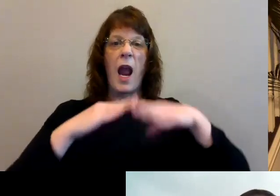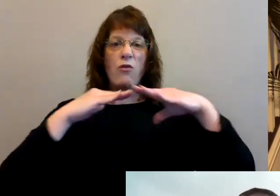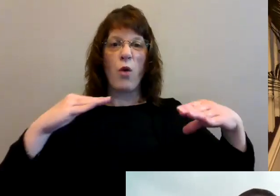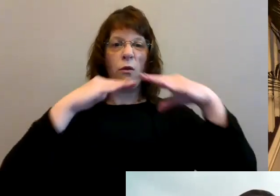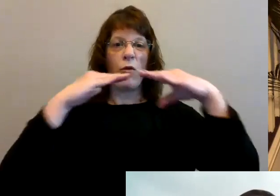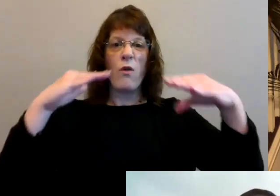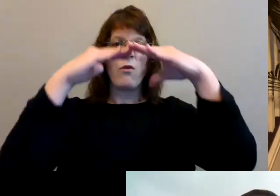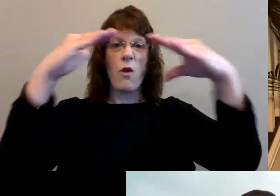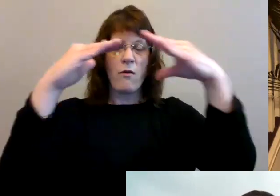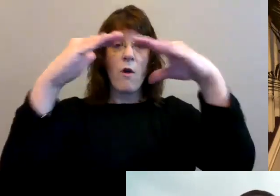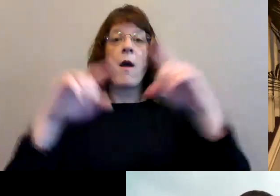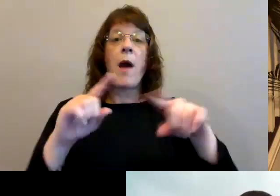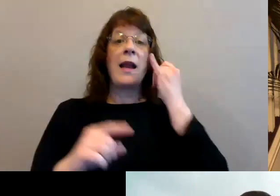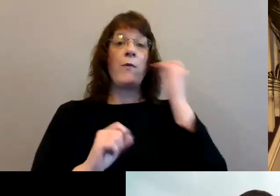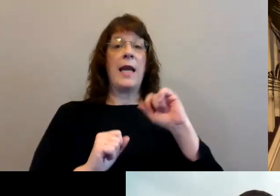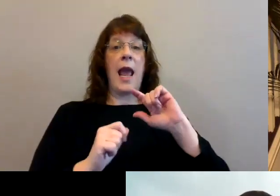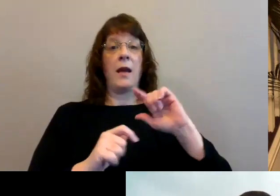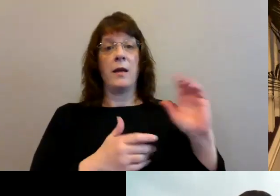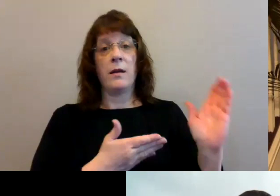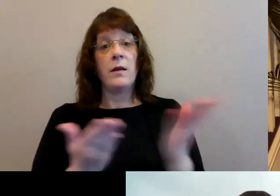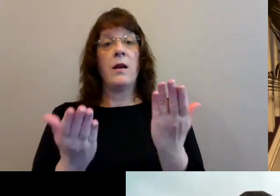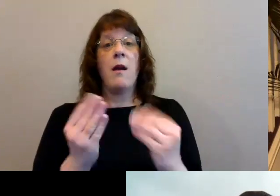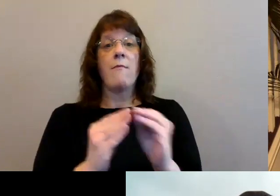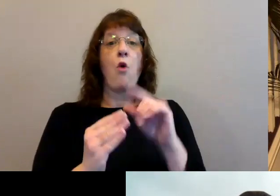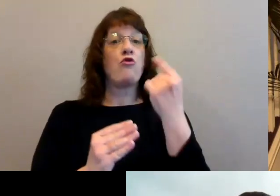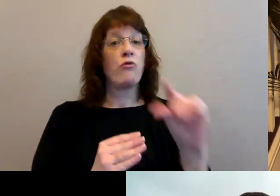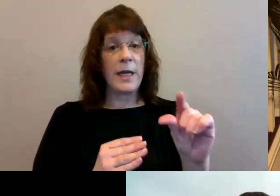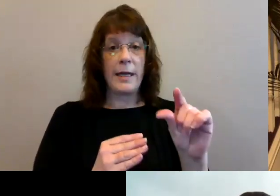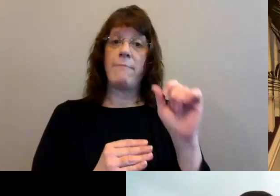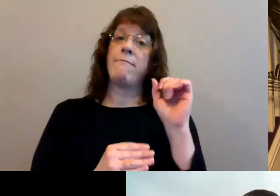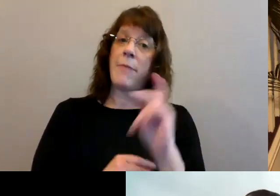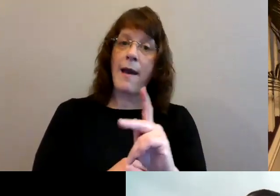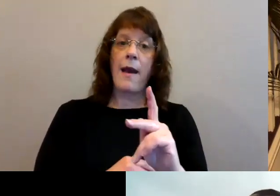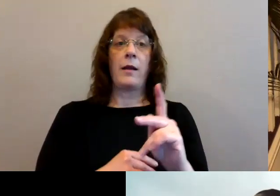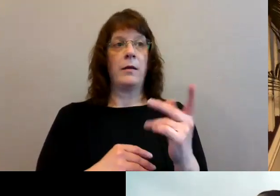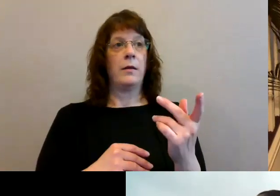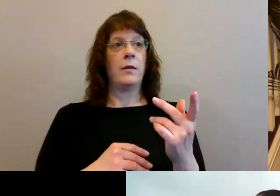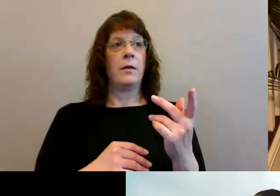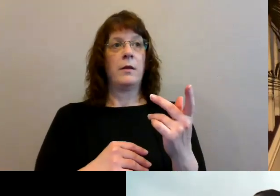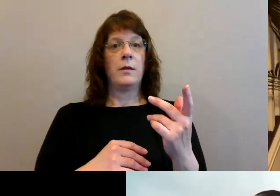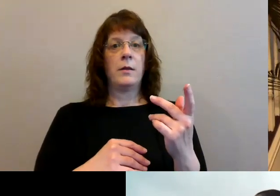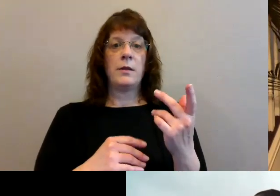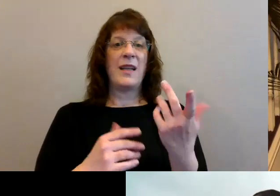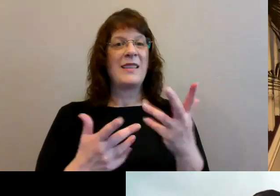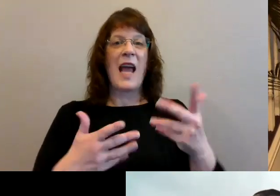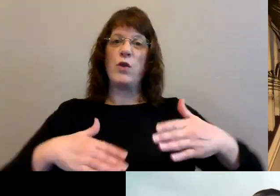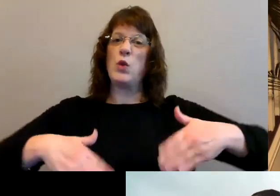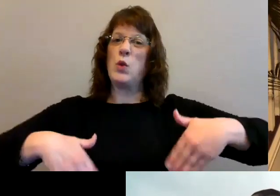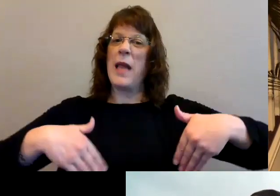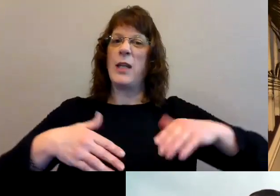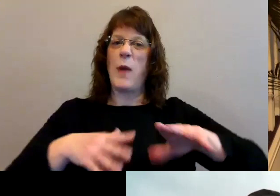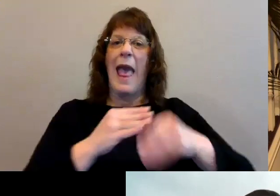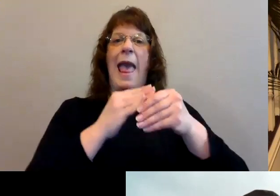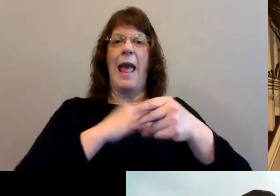of the green back in these areas, and it's kind of too late to add parks. It's hard to